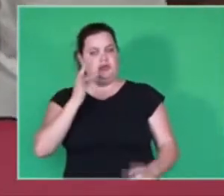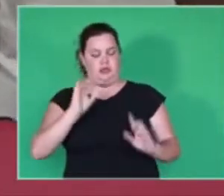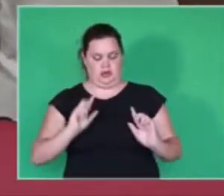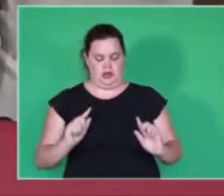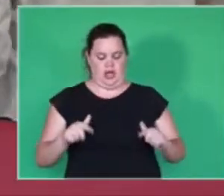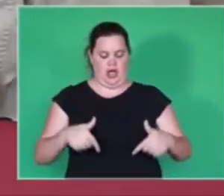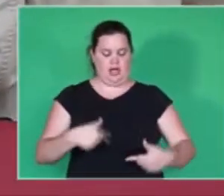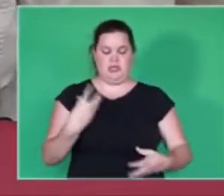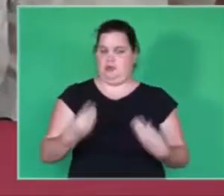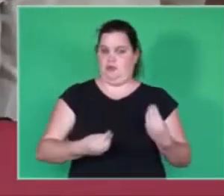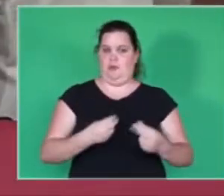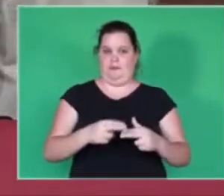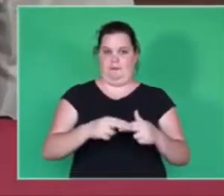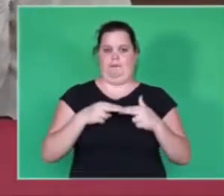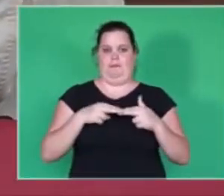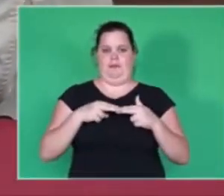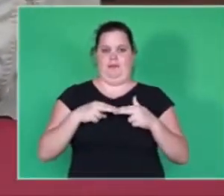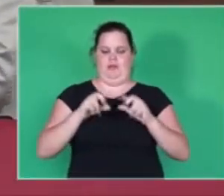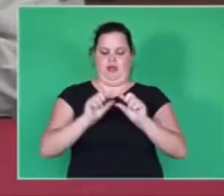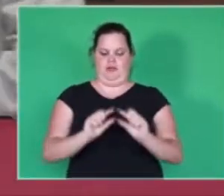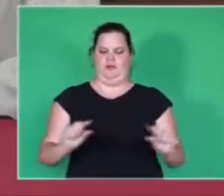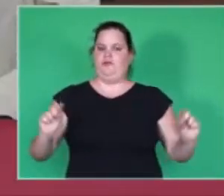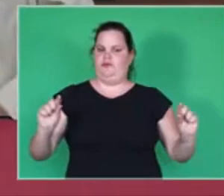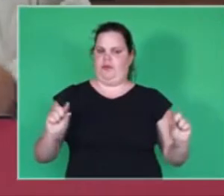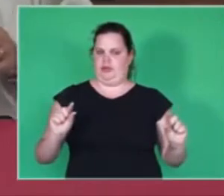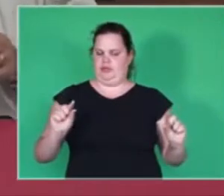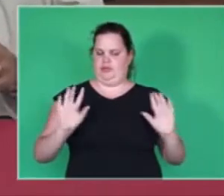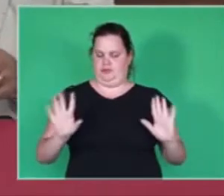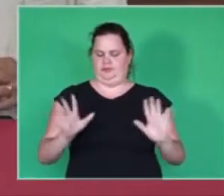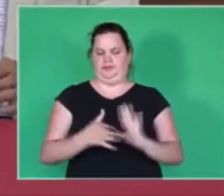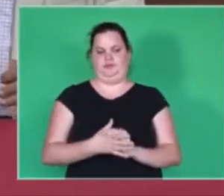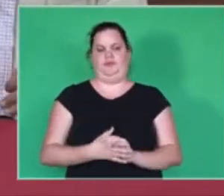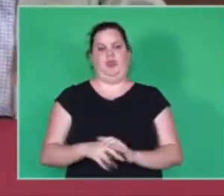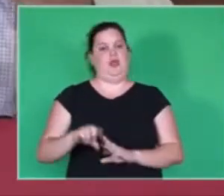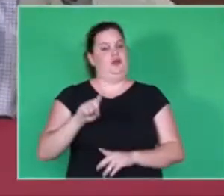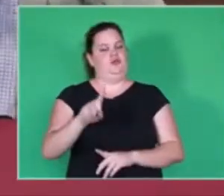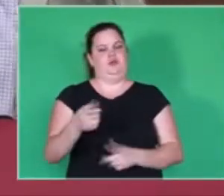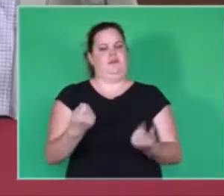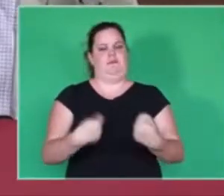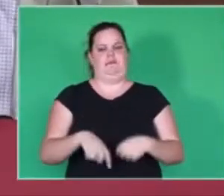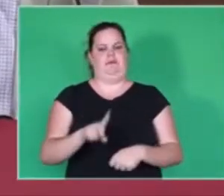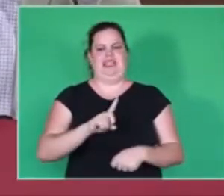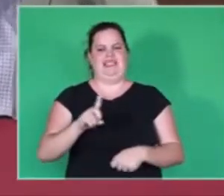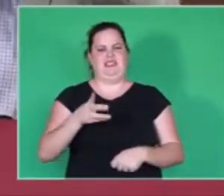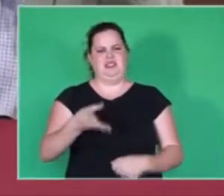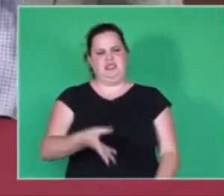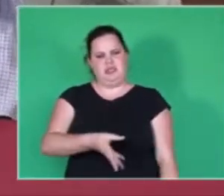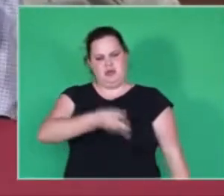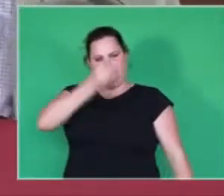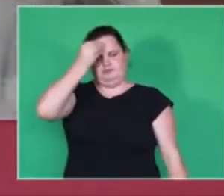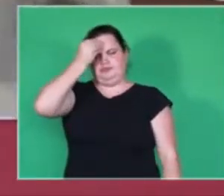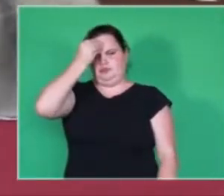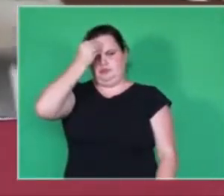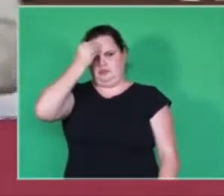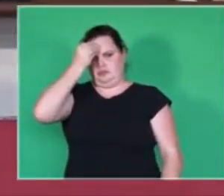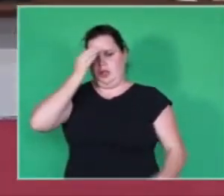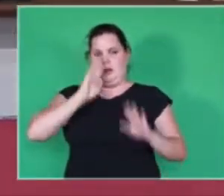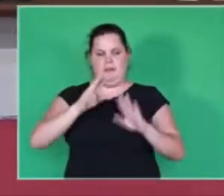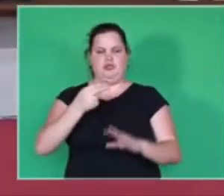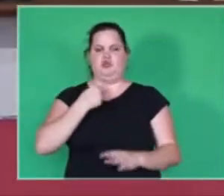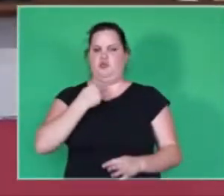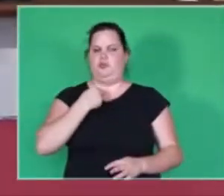through an expression that you will see. No one needs to remember this